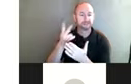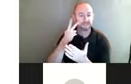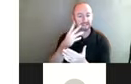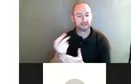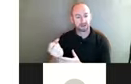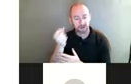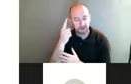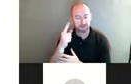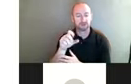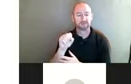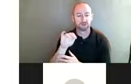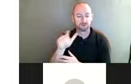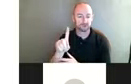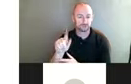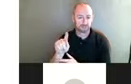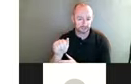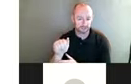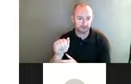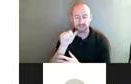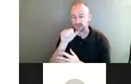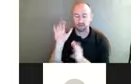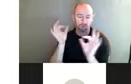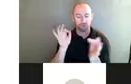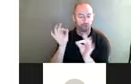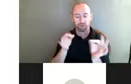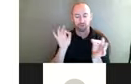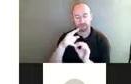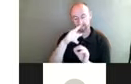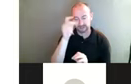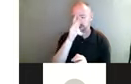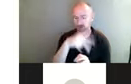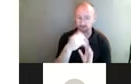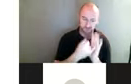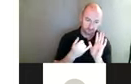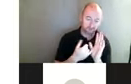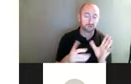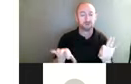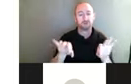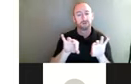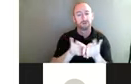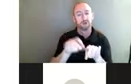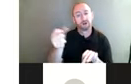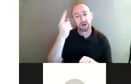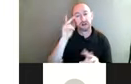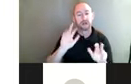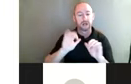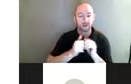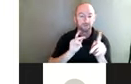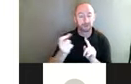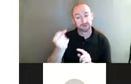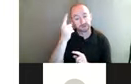understanding spatial data and not be distracted by poor design or data. And this requires understanding a bit about how people understand